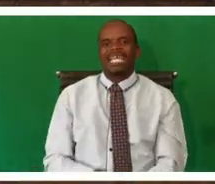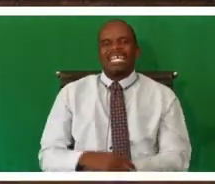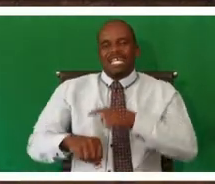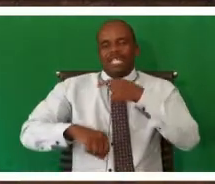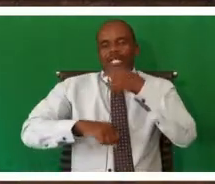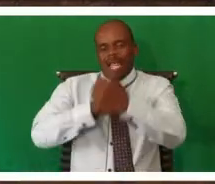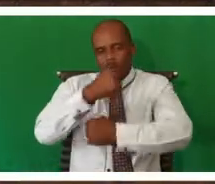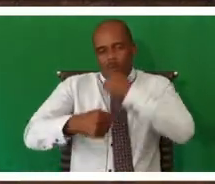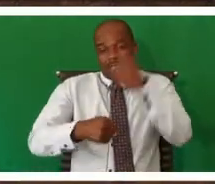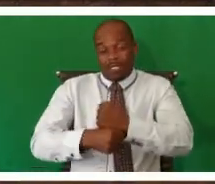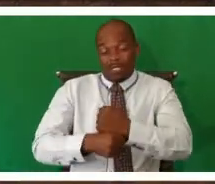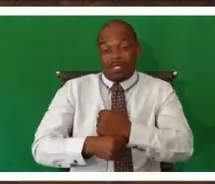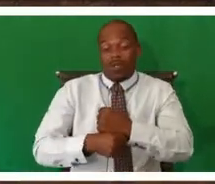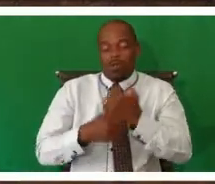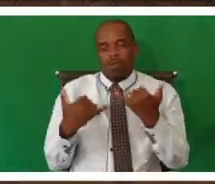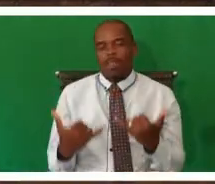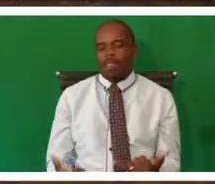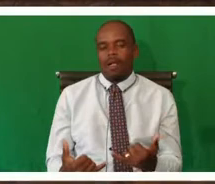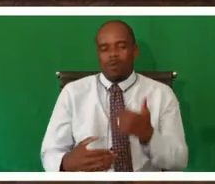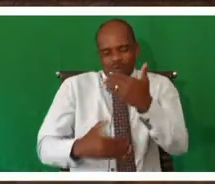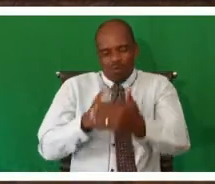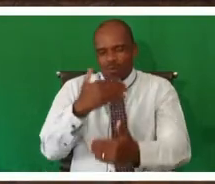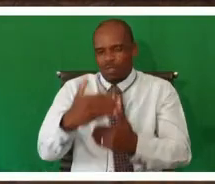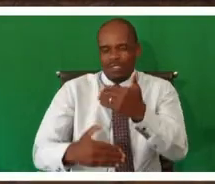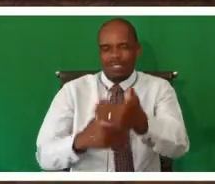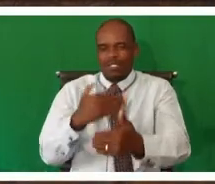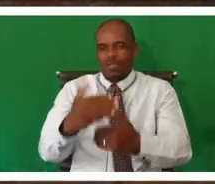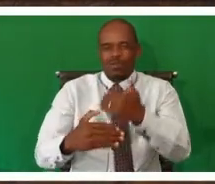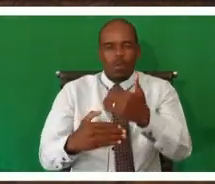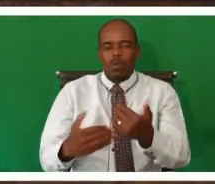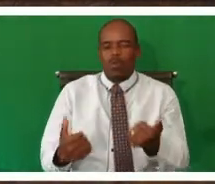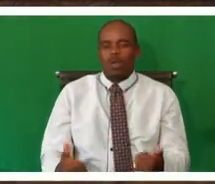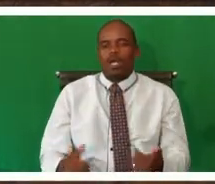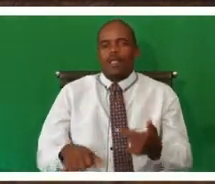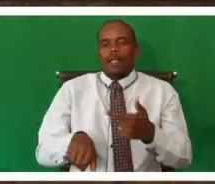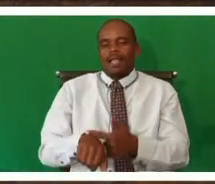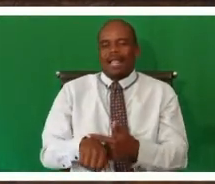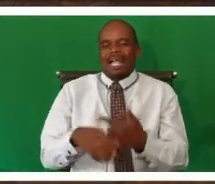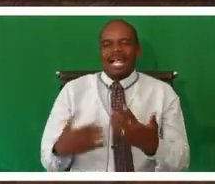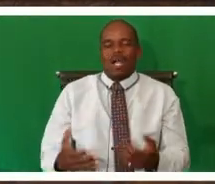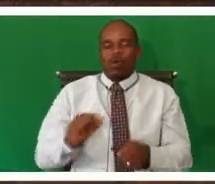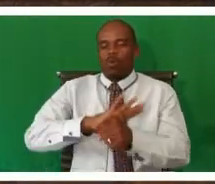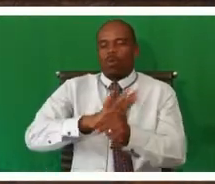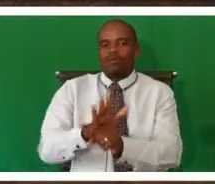we continue to experience the worst impact of COVID-19.